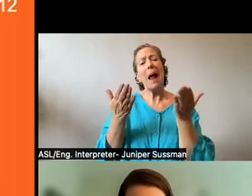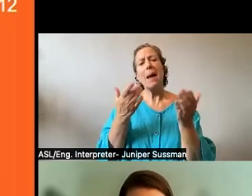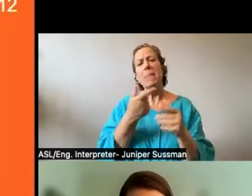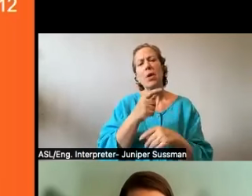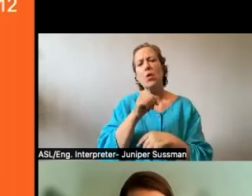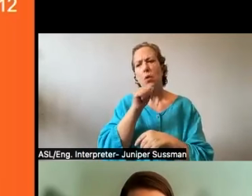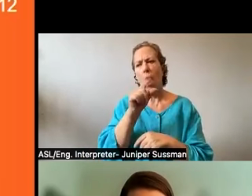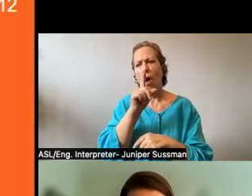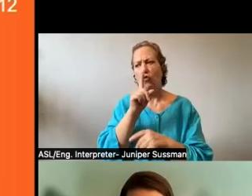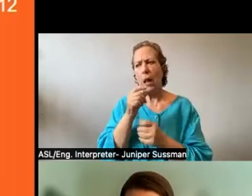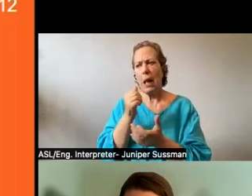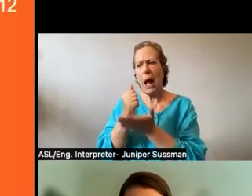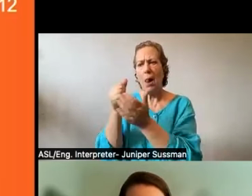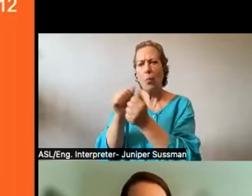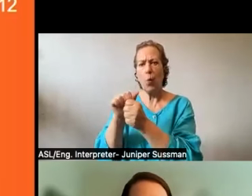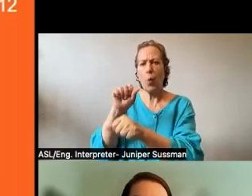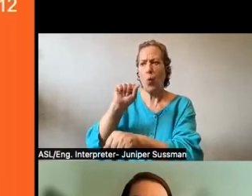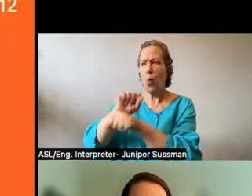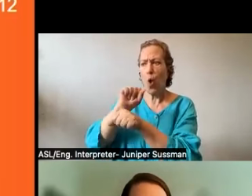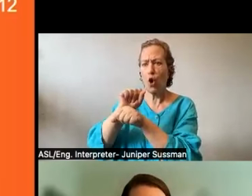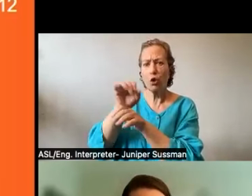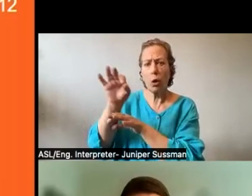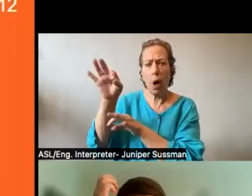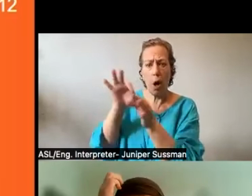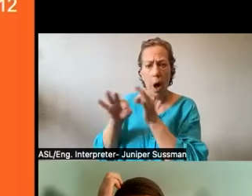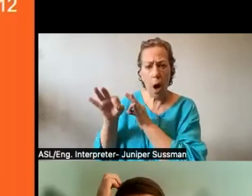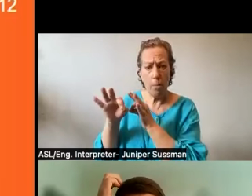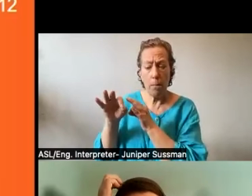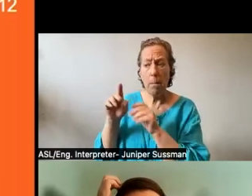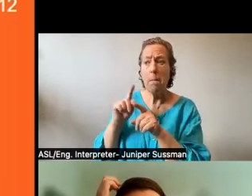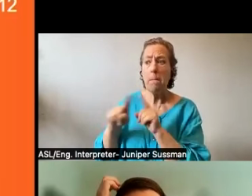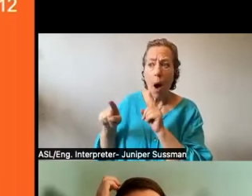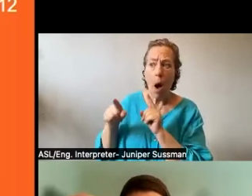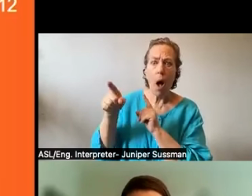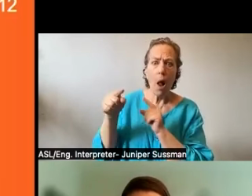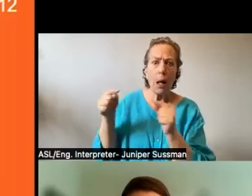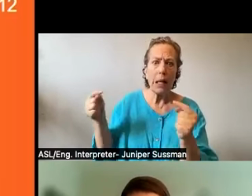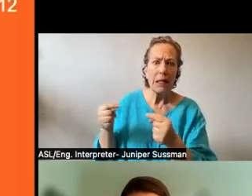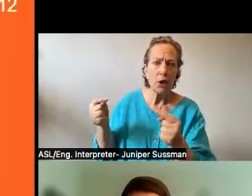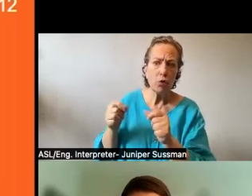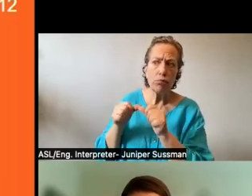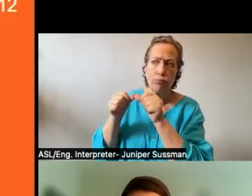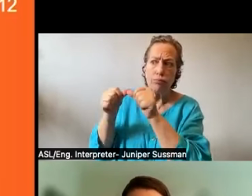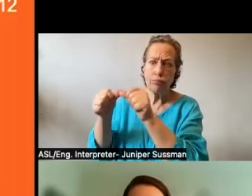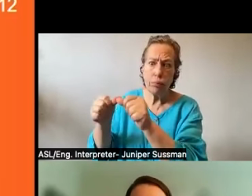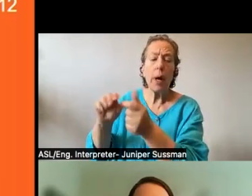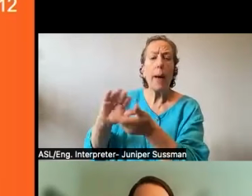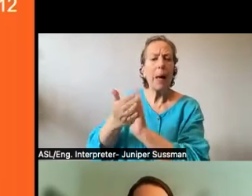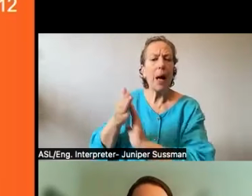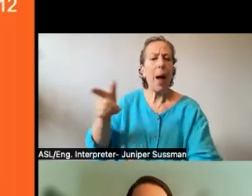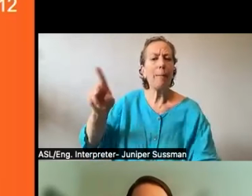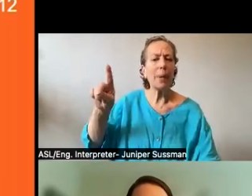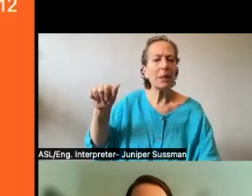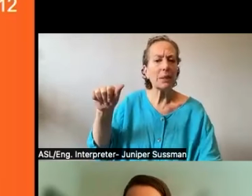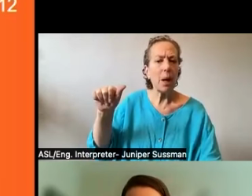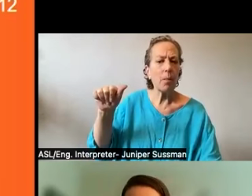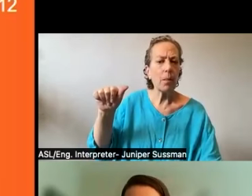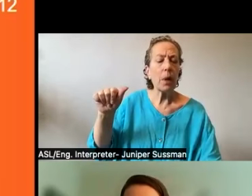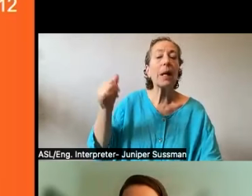claim, it may be that there are long-lasting injuries that become disabilities and create a need